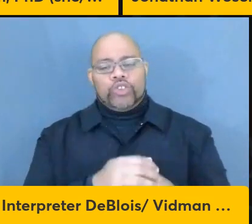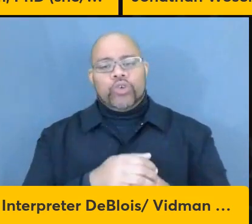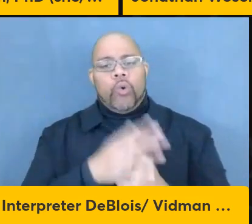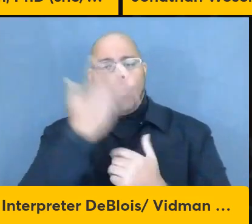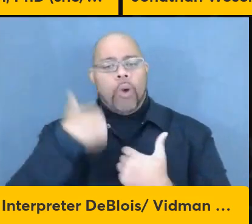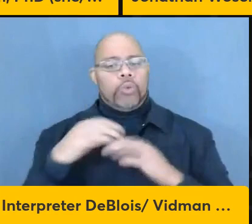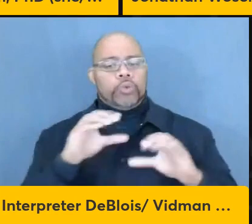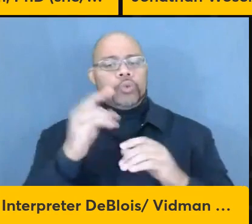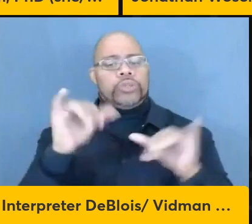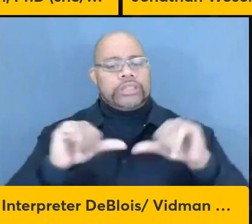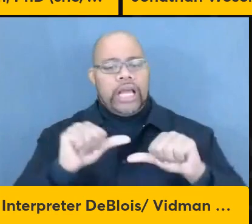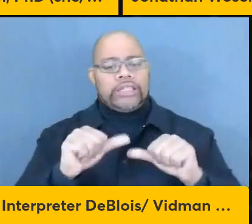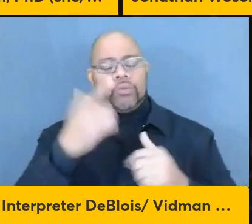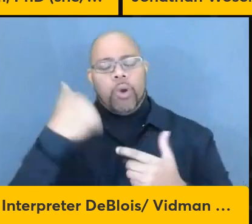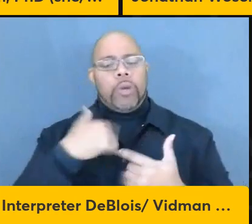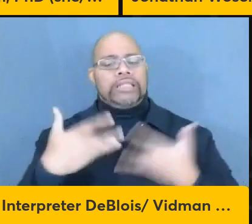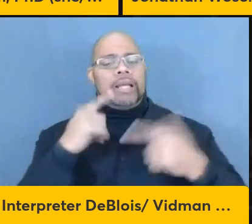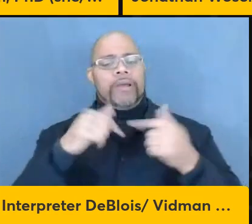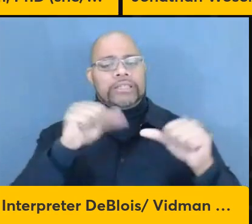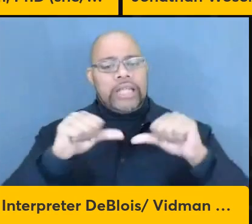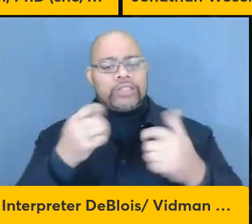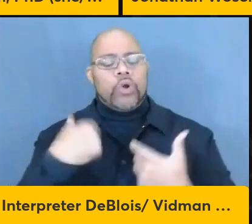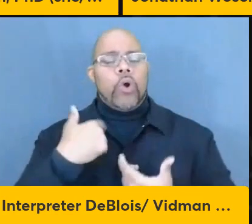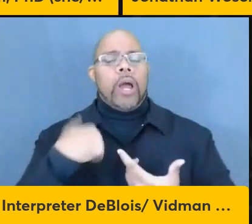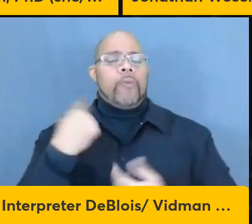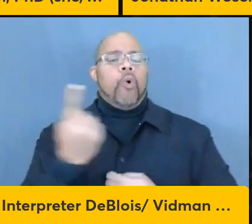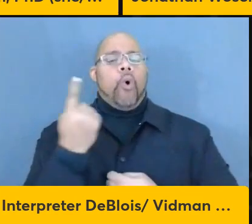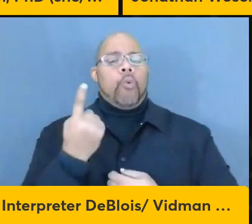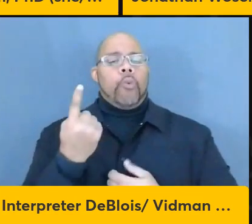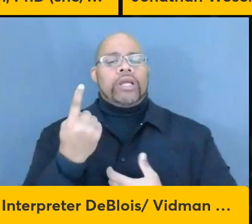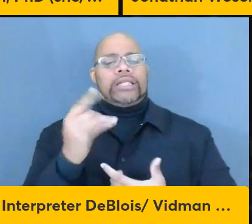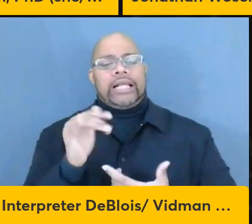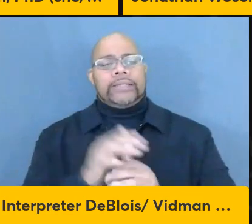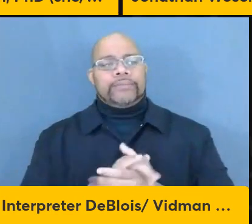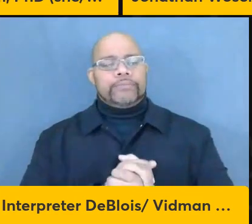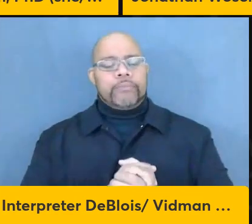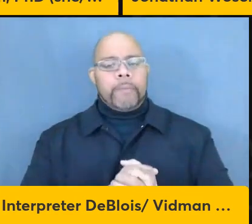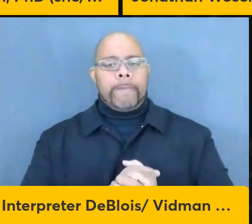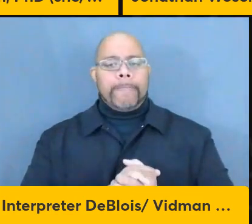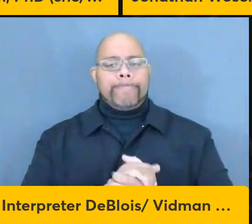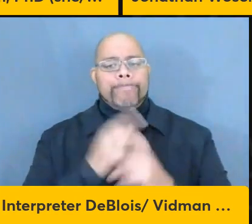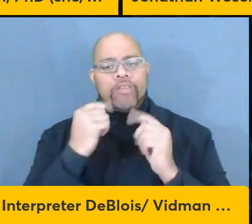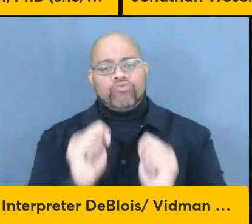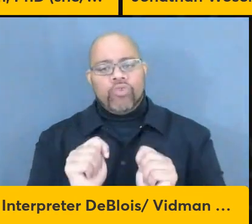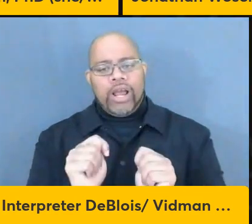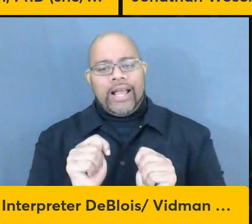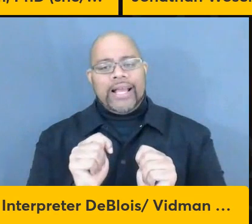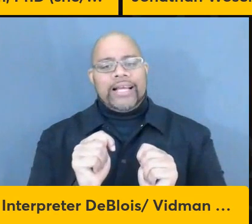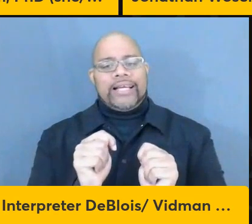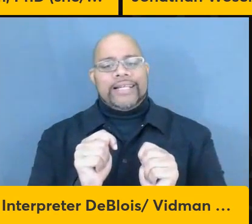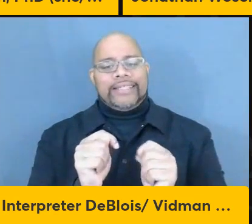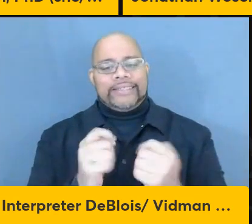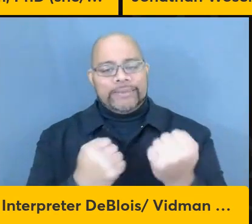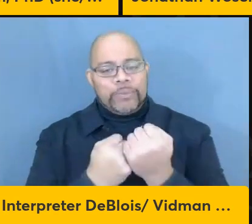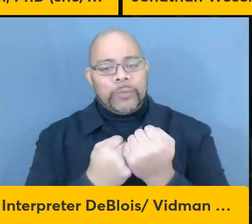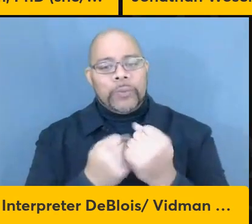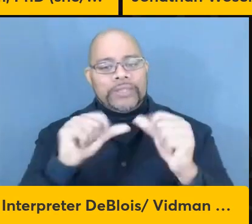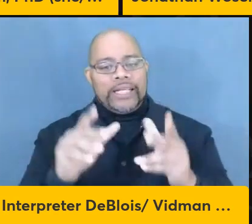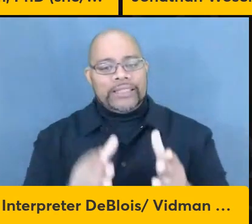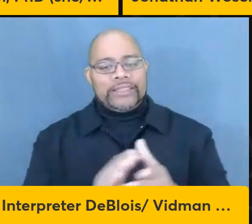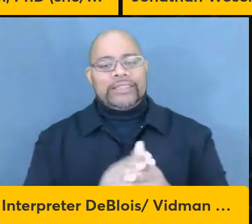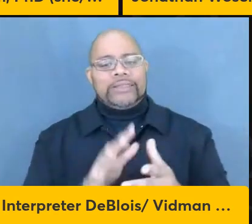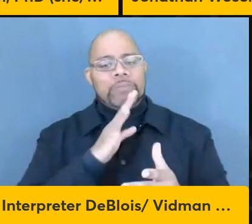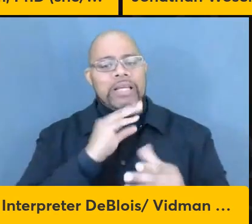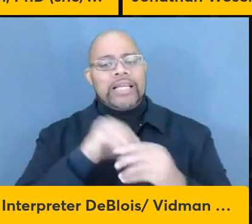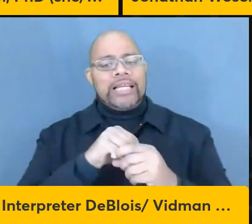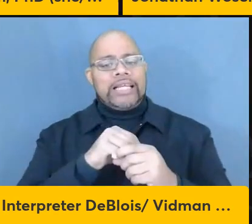we do science and why we're excited about it. So I'm always sort of trying to prod scientists into speaking